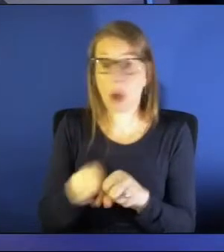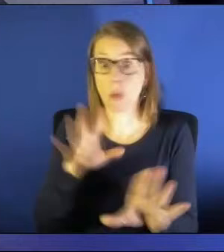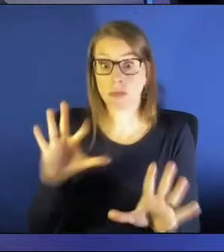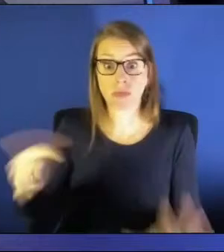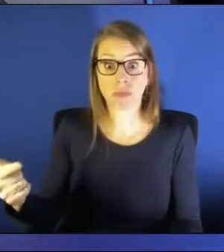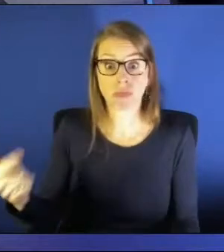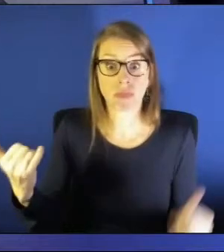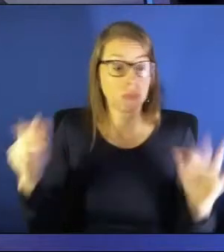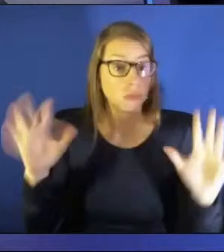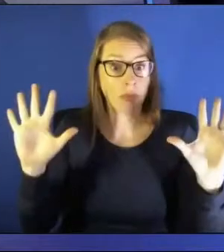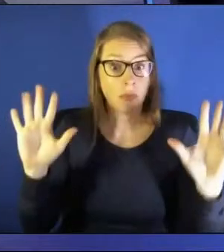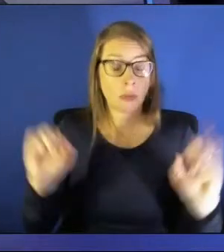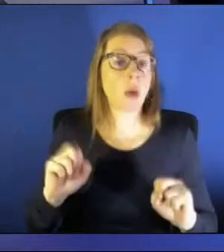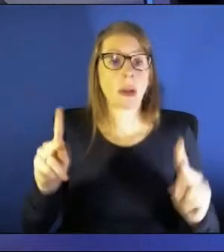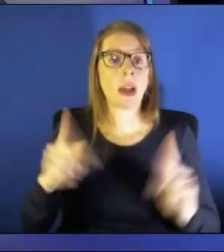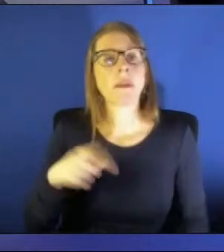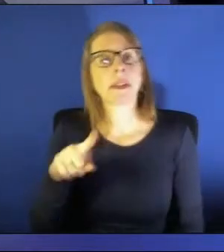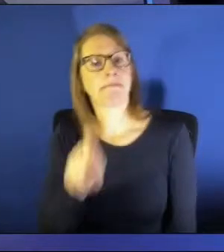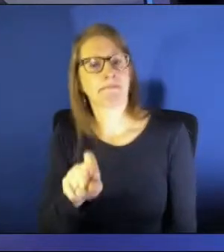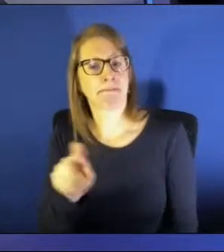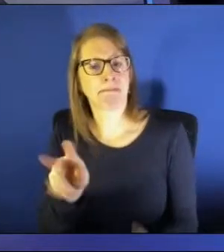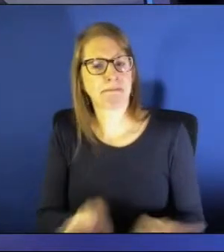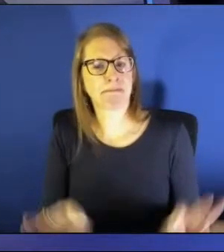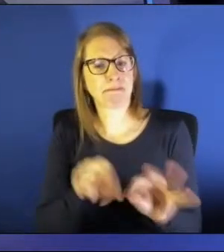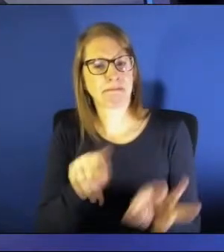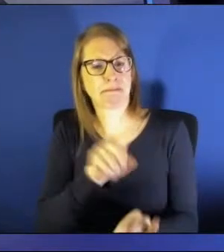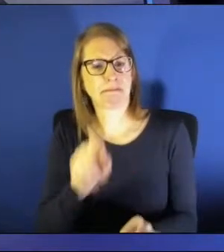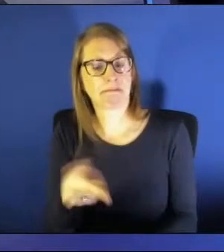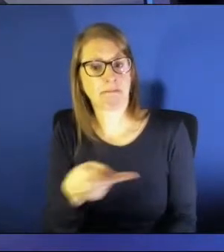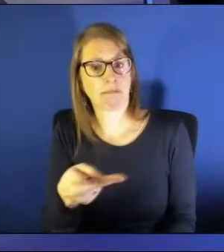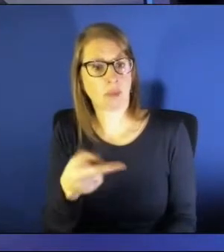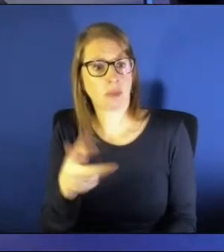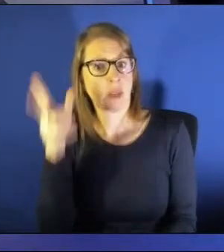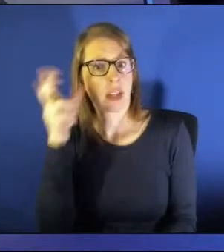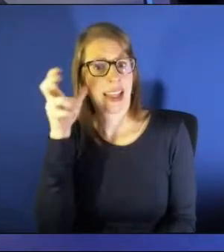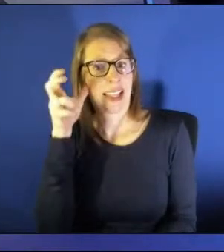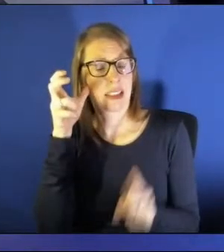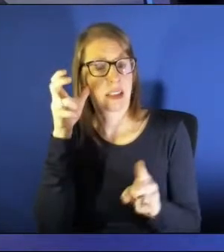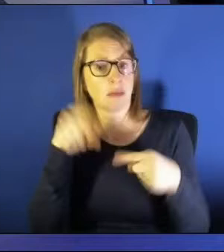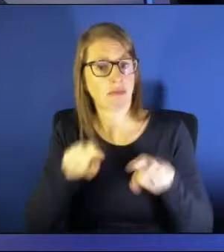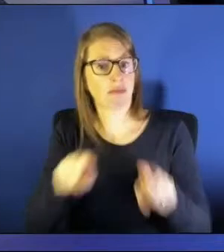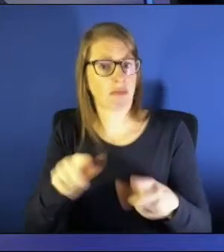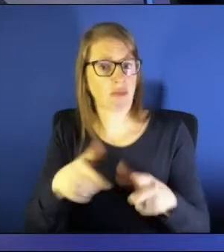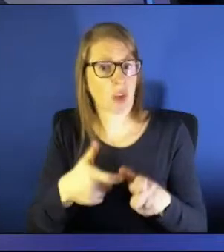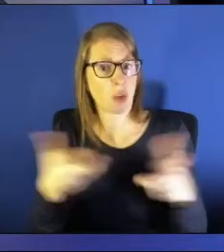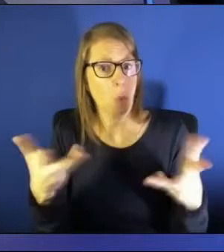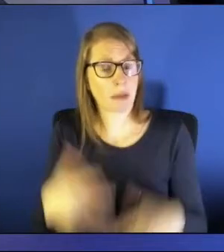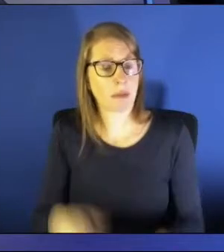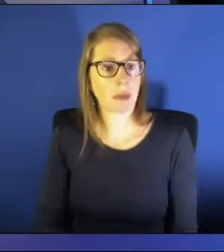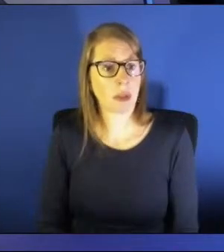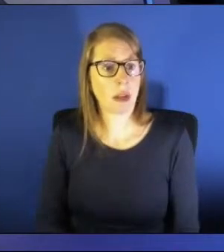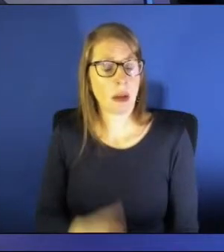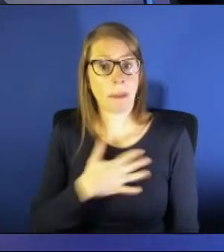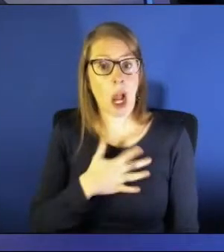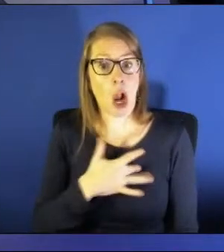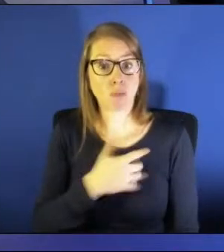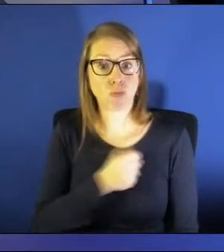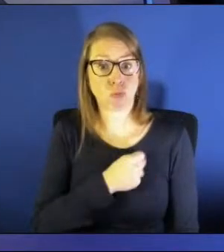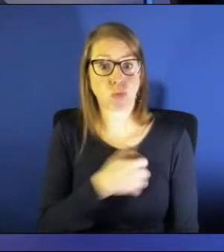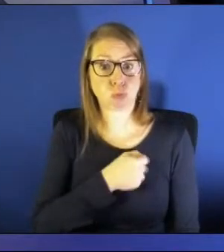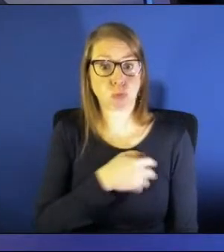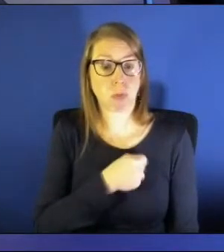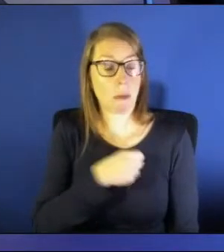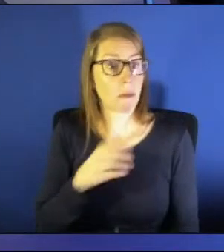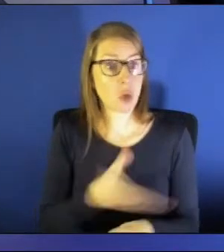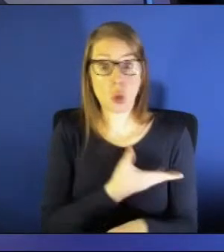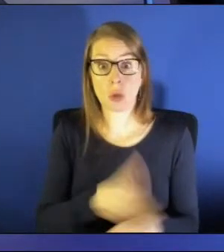okay. Well, I was going to ask you a really important question. What do you listen to while you're out there running? My heartbeat. Your heartbeat. You don't listen to music,